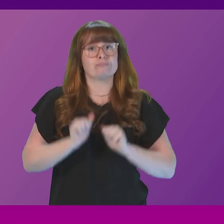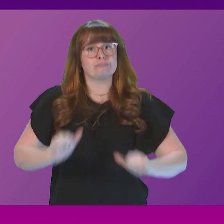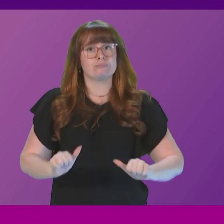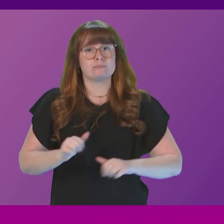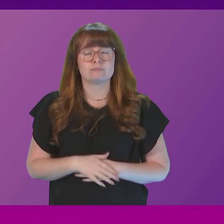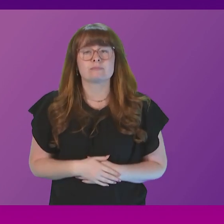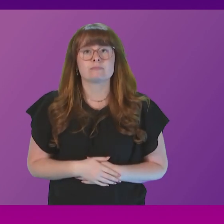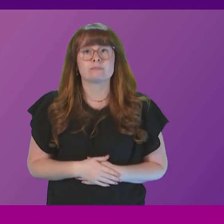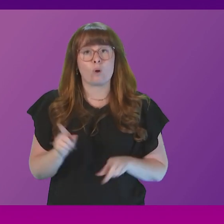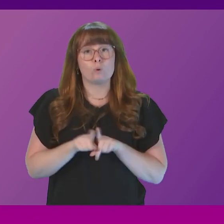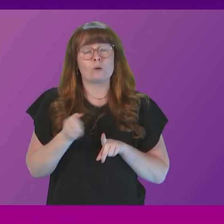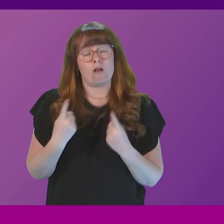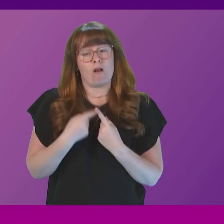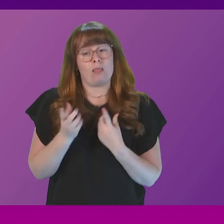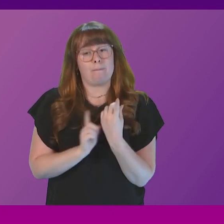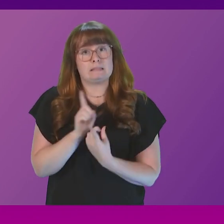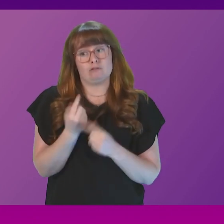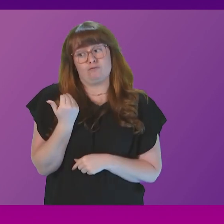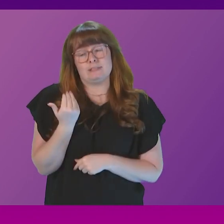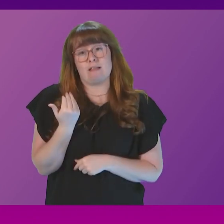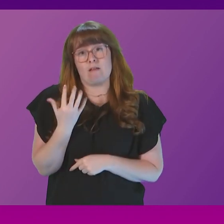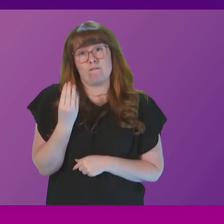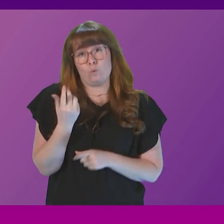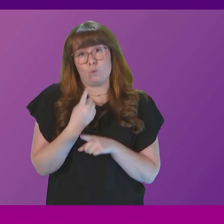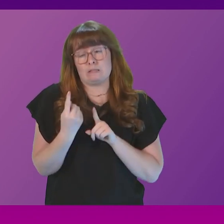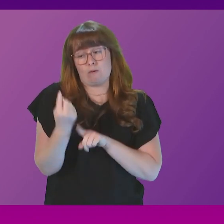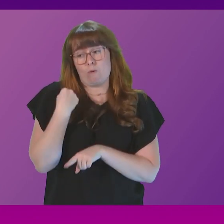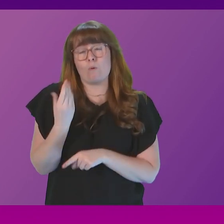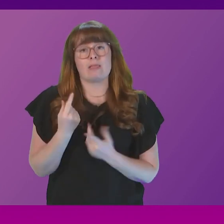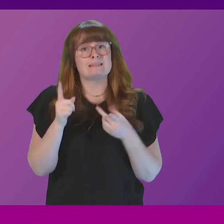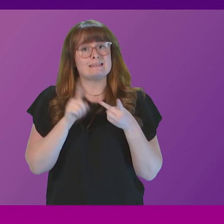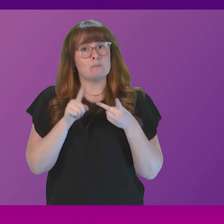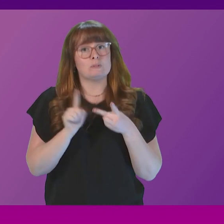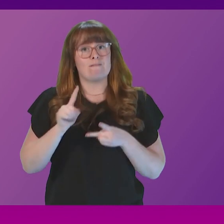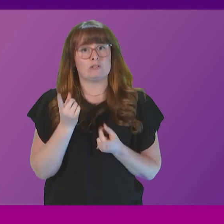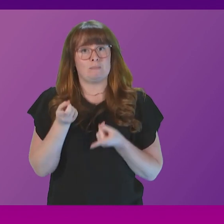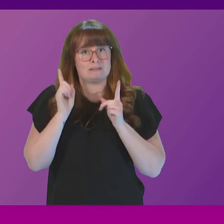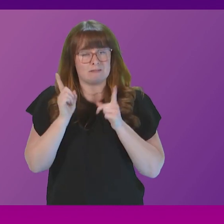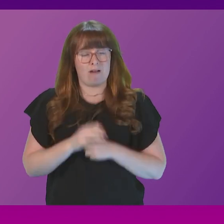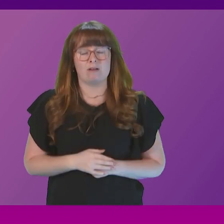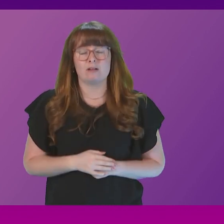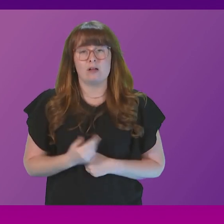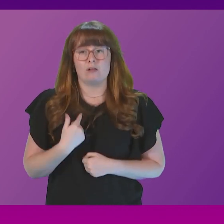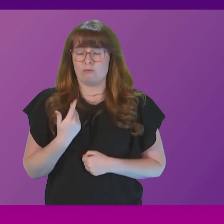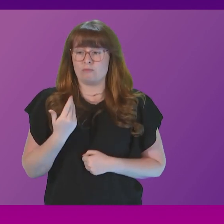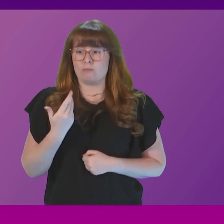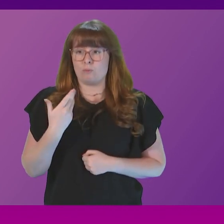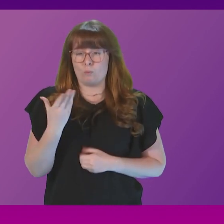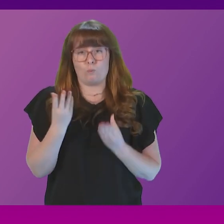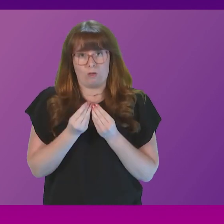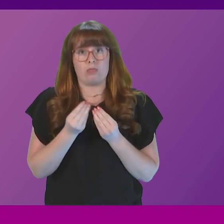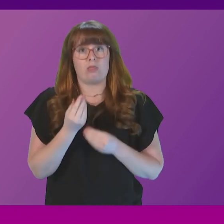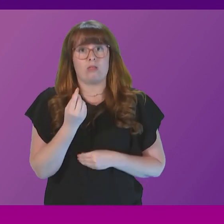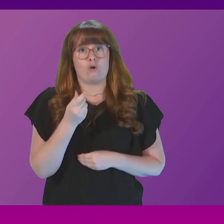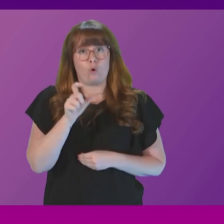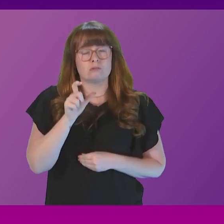also had another meeting with them just a couple of weeks ago alongside the Deputy First Minister, alongside the COSLA,